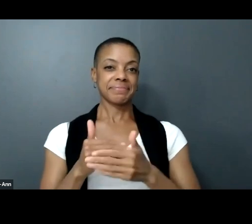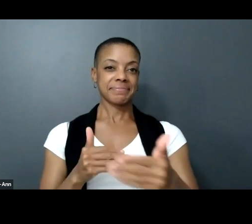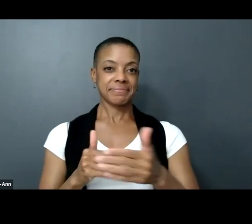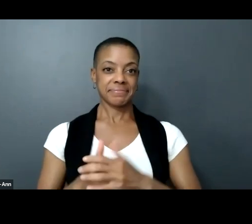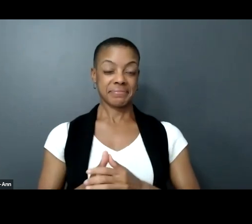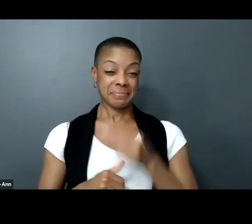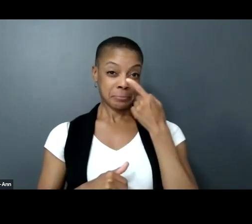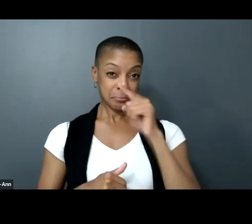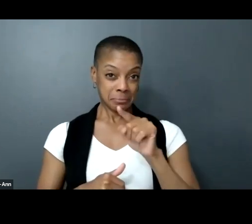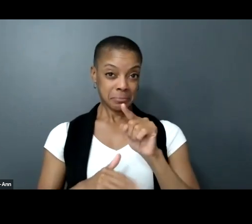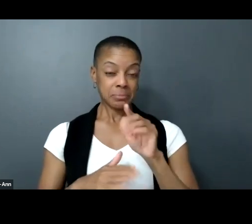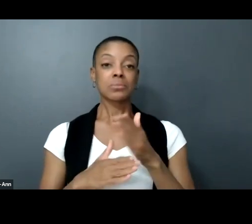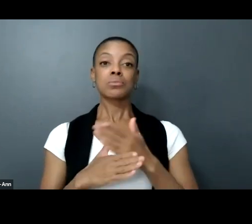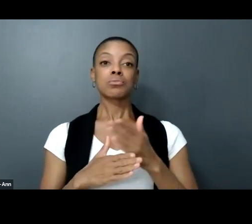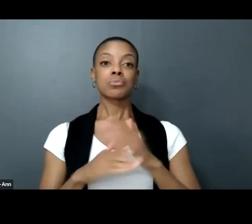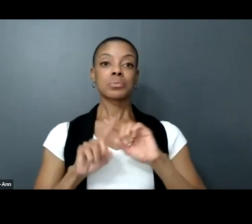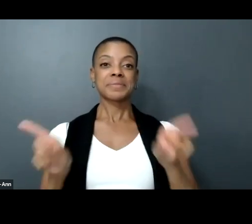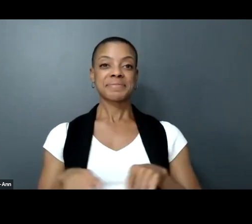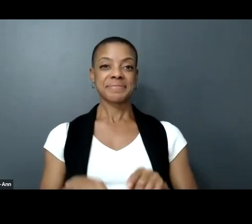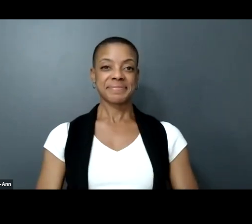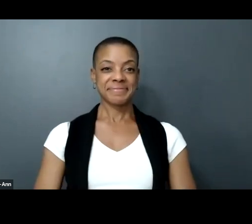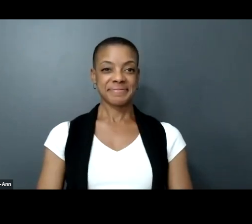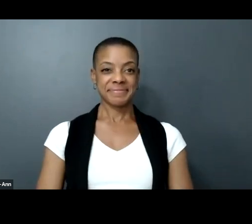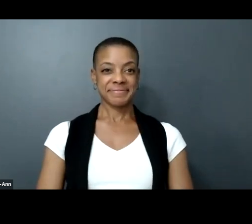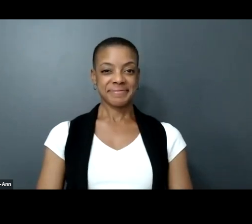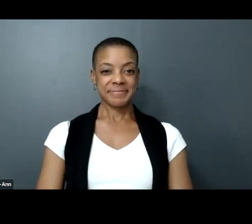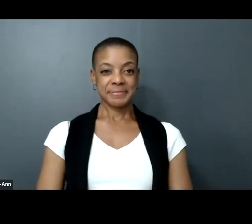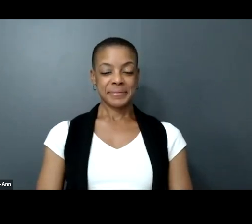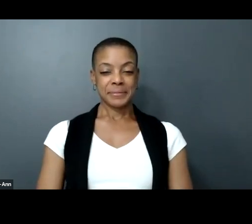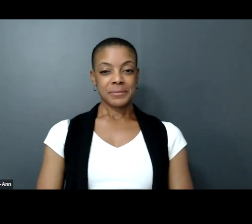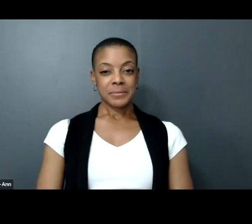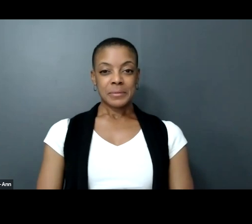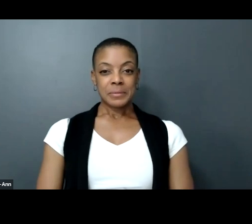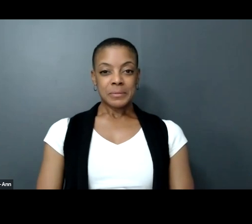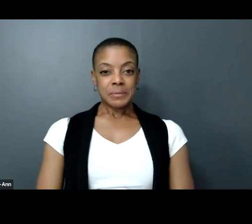So if you don't mind, I'll start screen sharing or look to screen share.